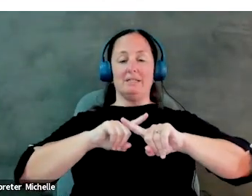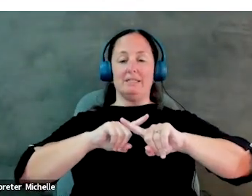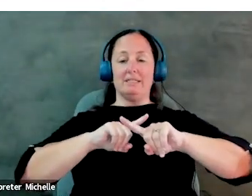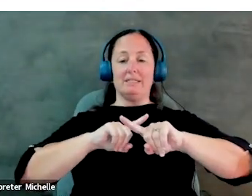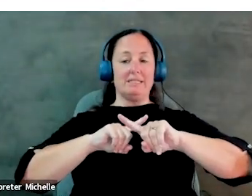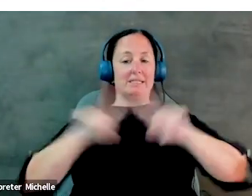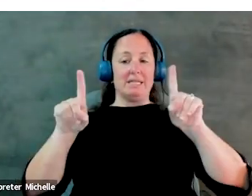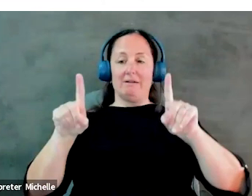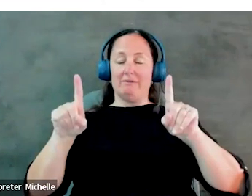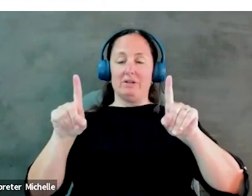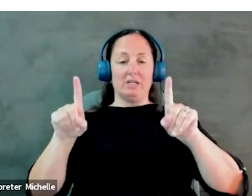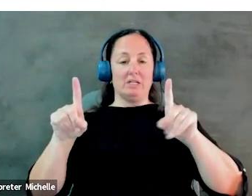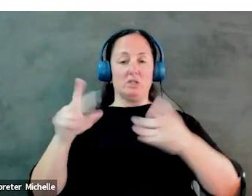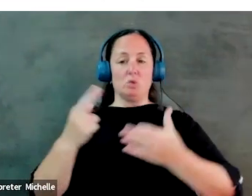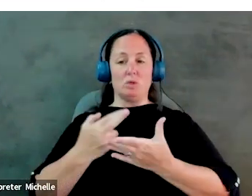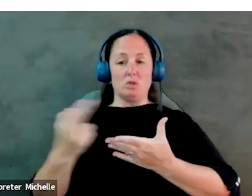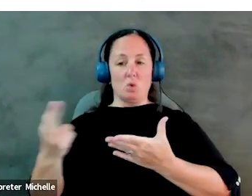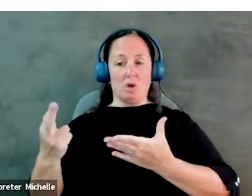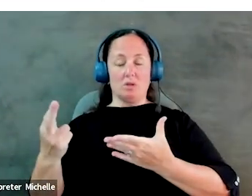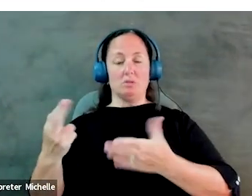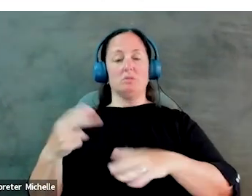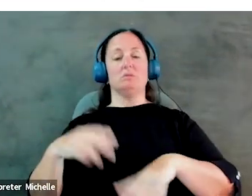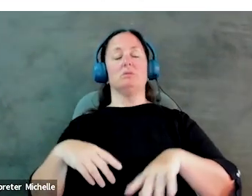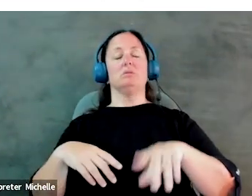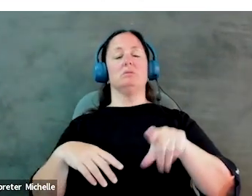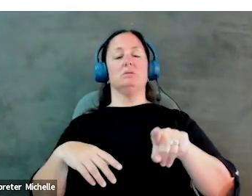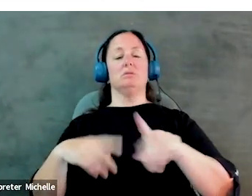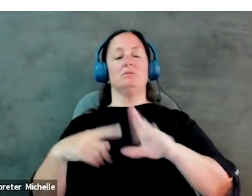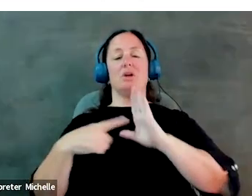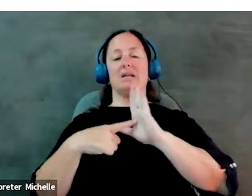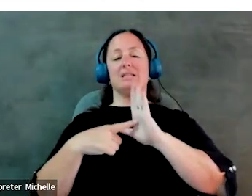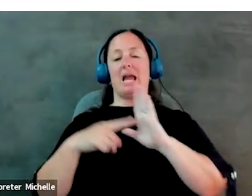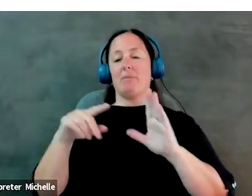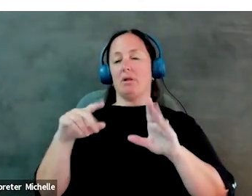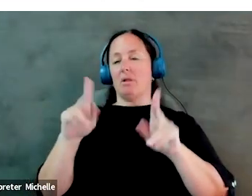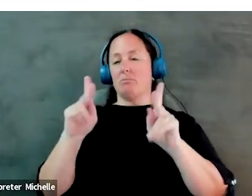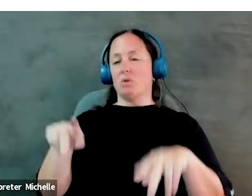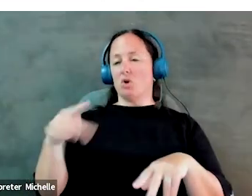different other researches. For example, the Thomas